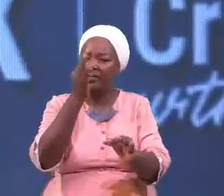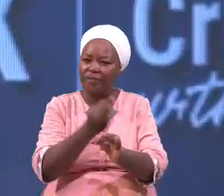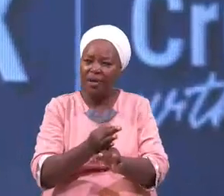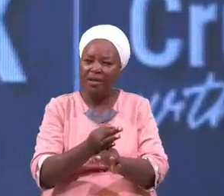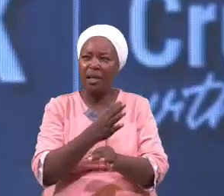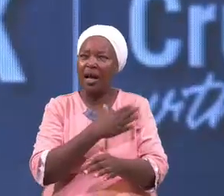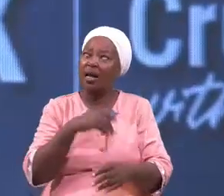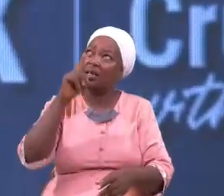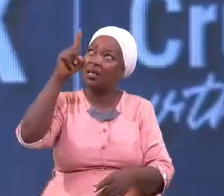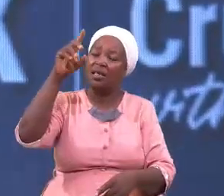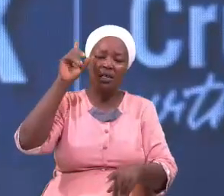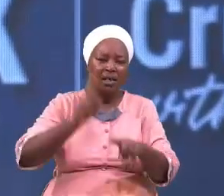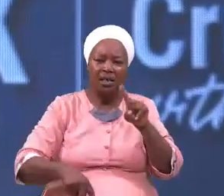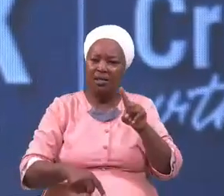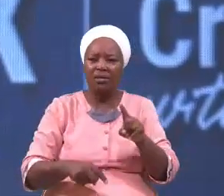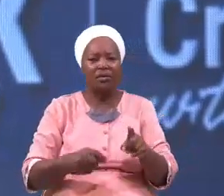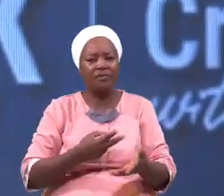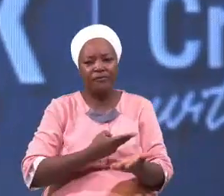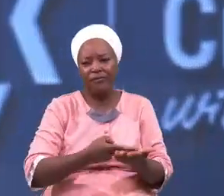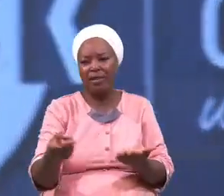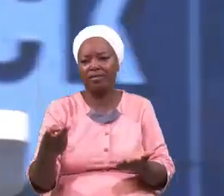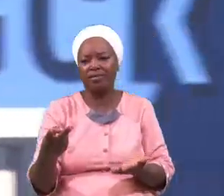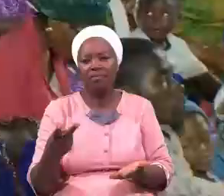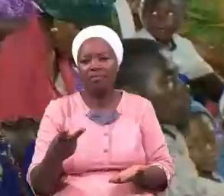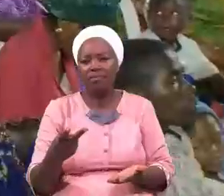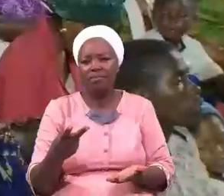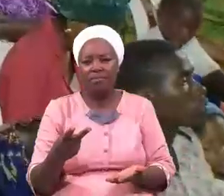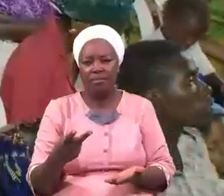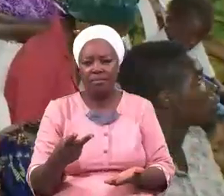he cannot fail.